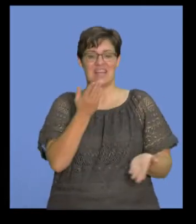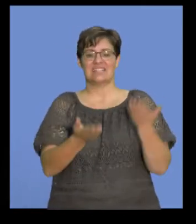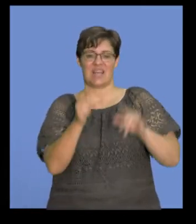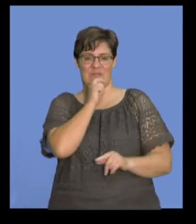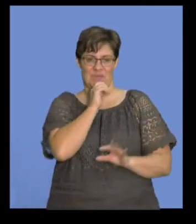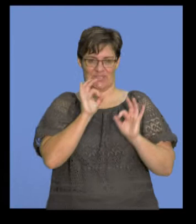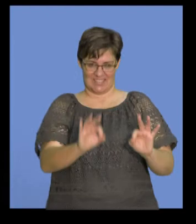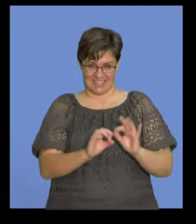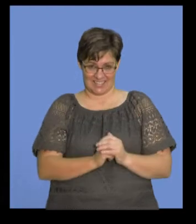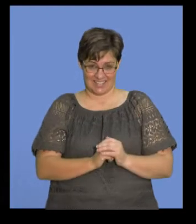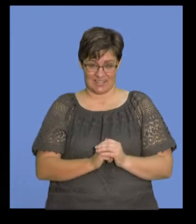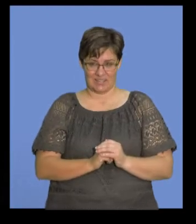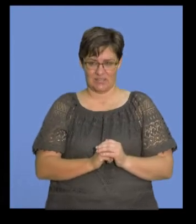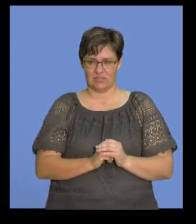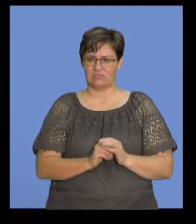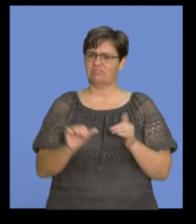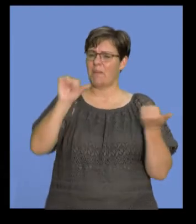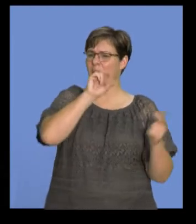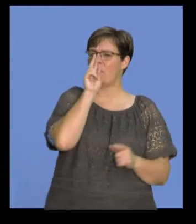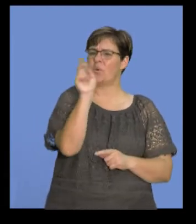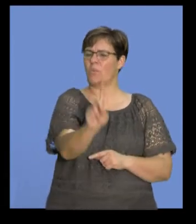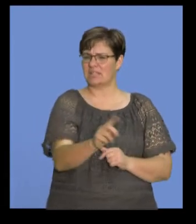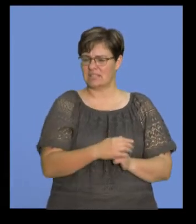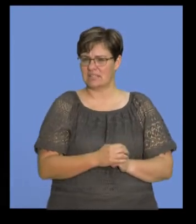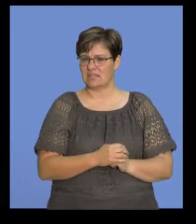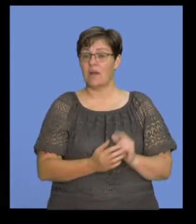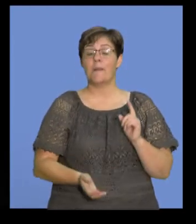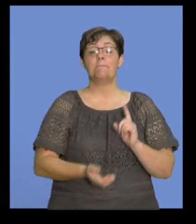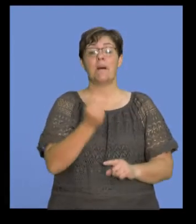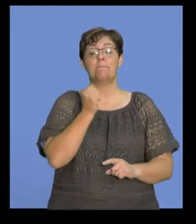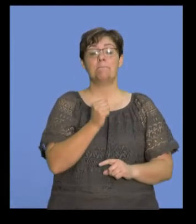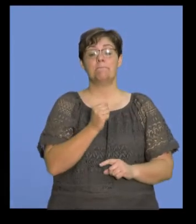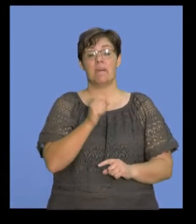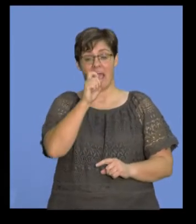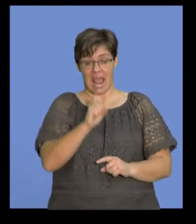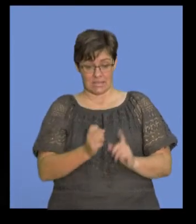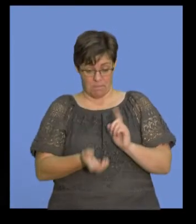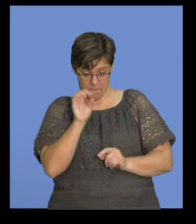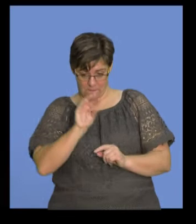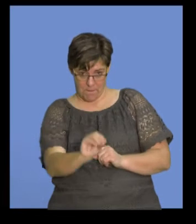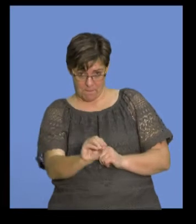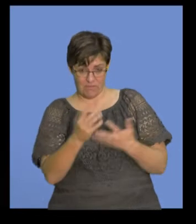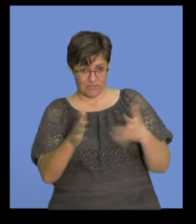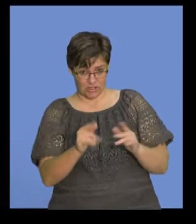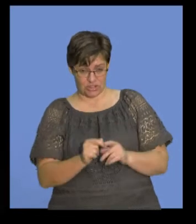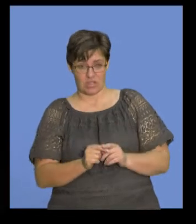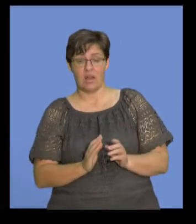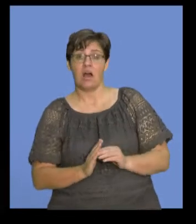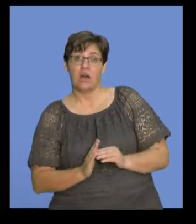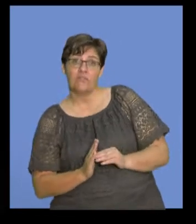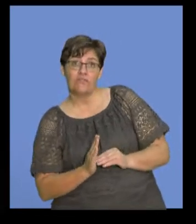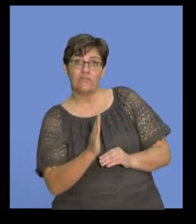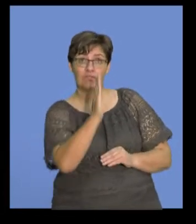So go back to what we were looking at. So locate the value on the x-axis, which we've done. Move